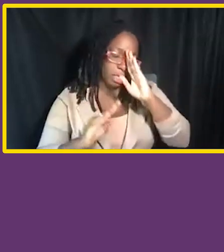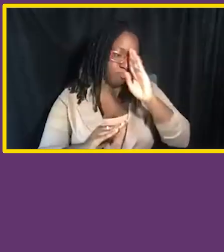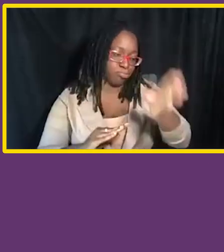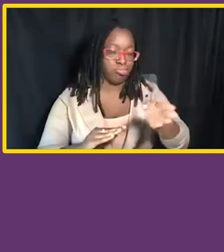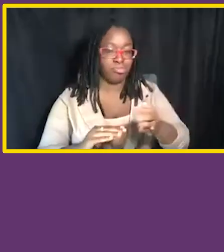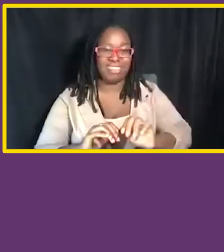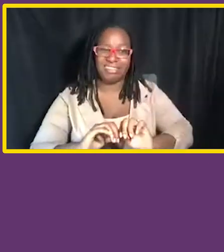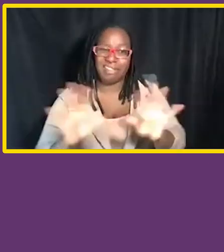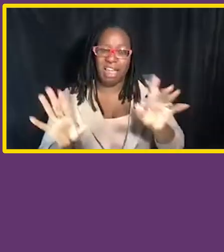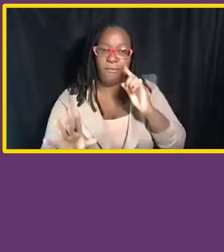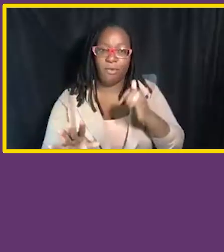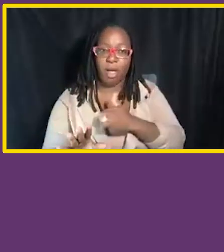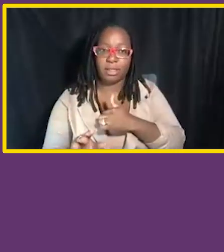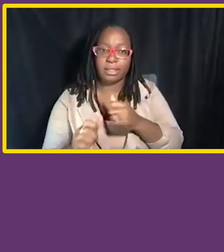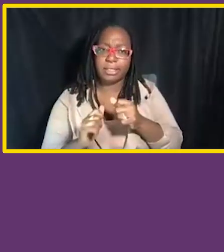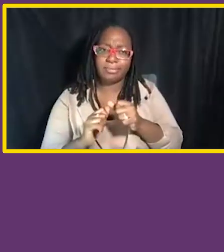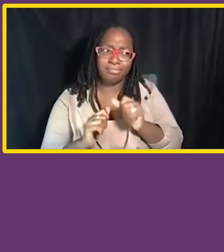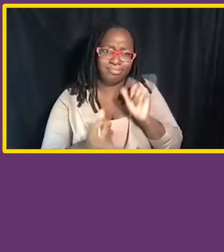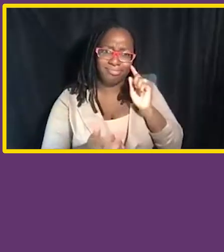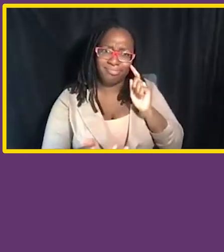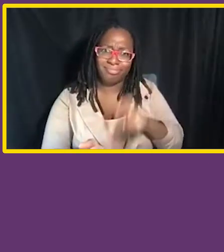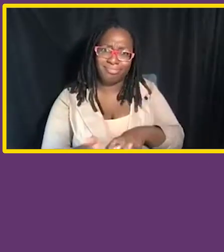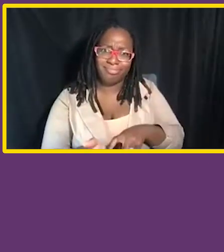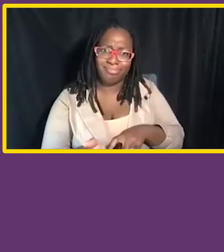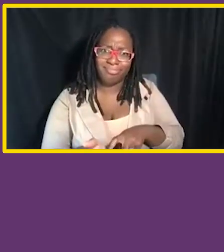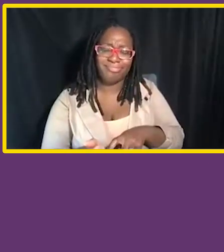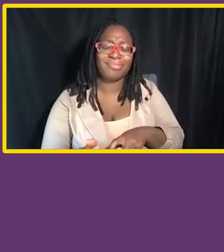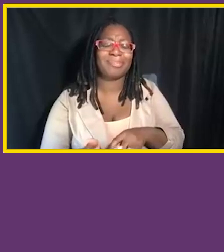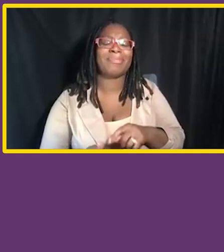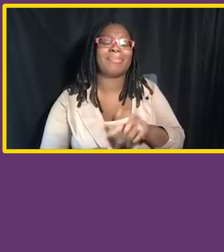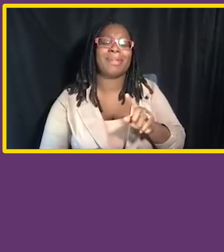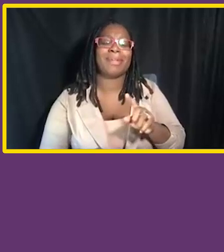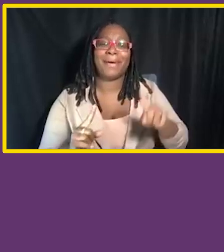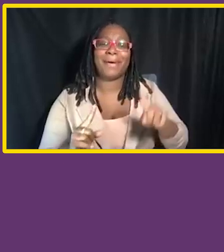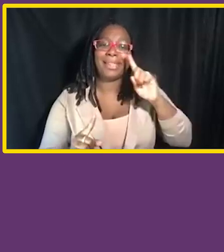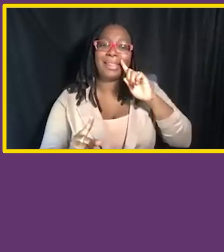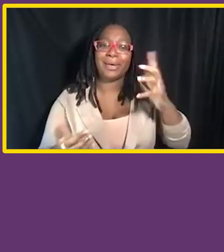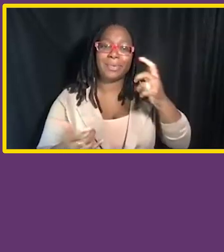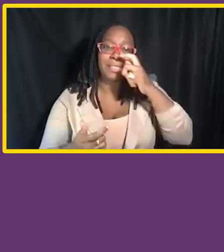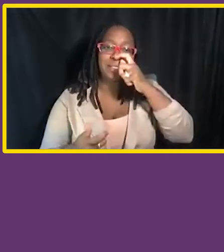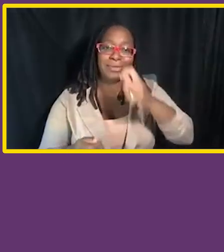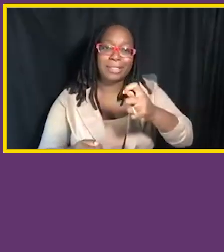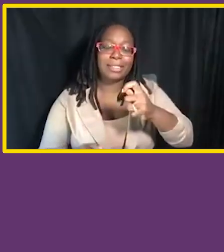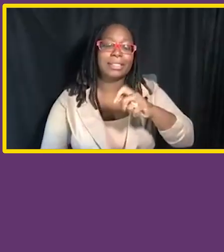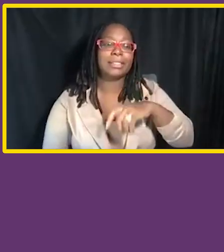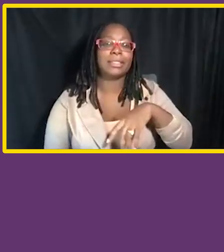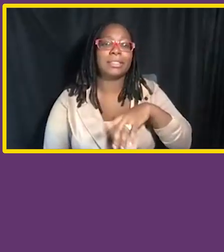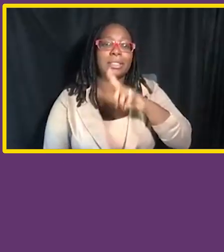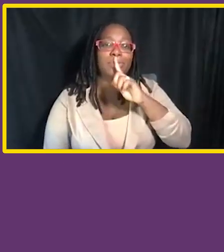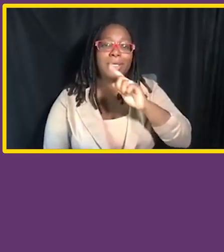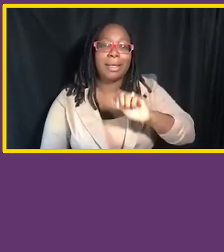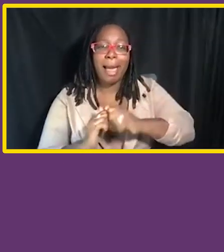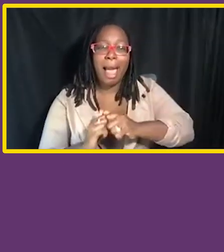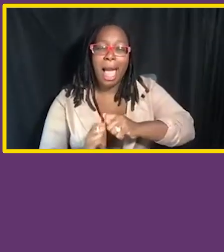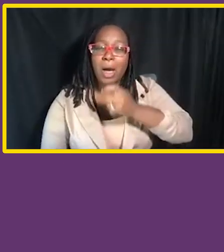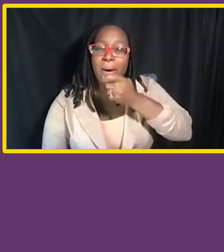us all to contend with. But then I think what is still so interesting is just the little ways that this shows up in